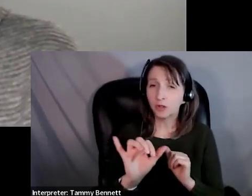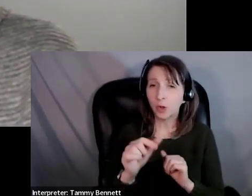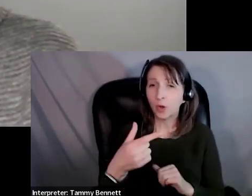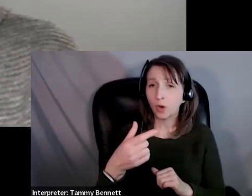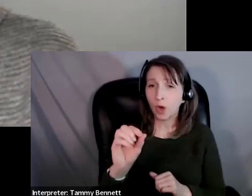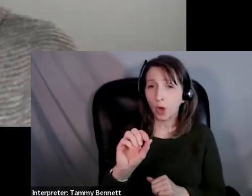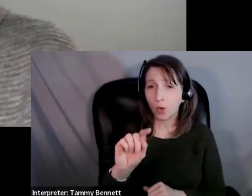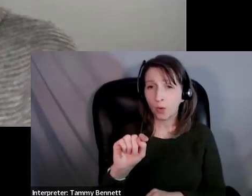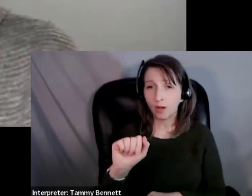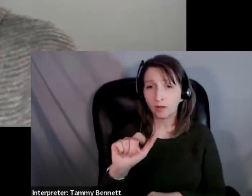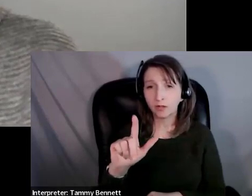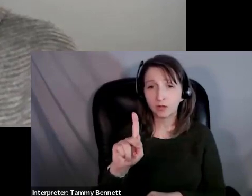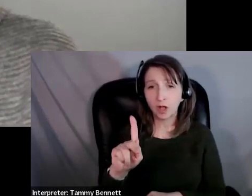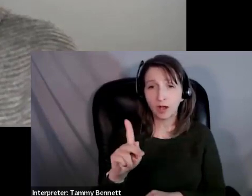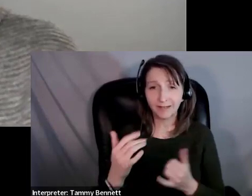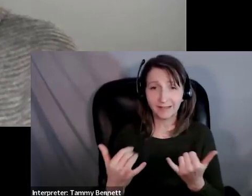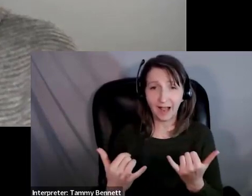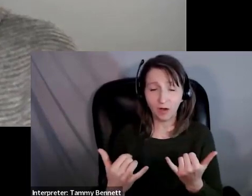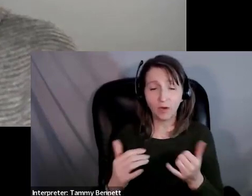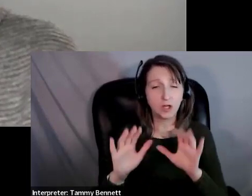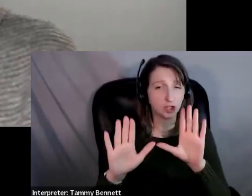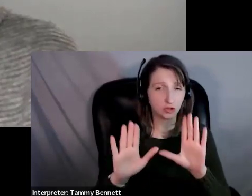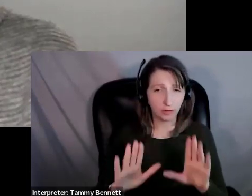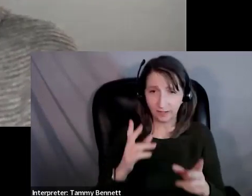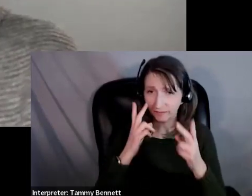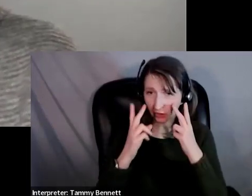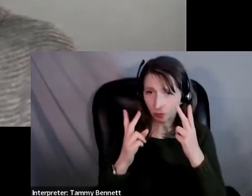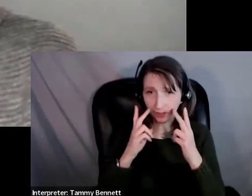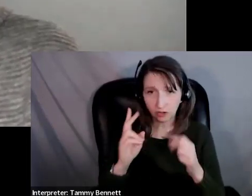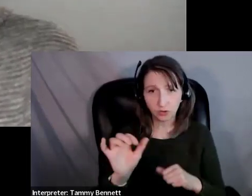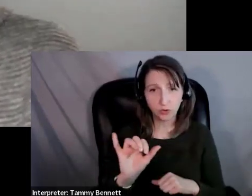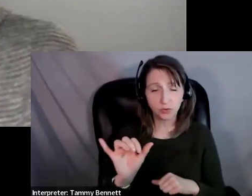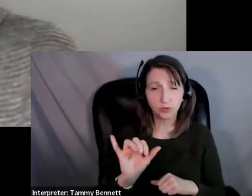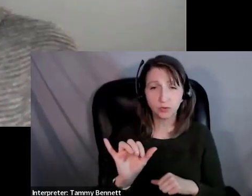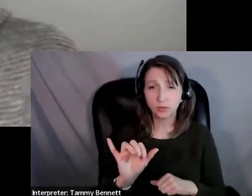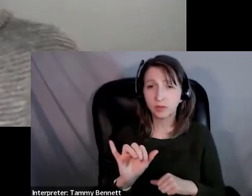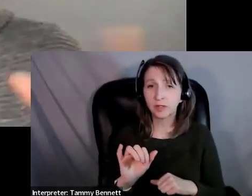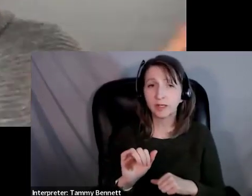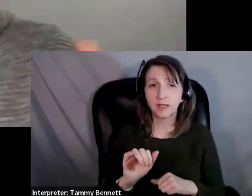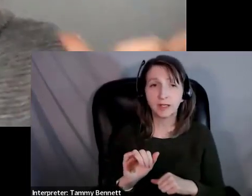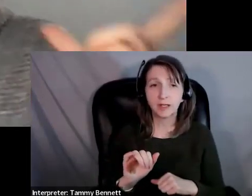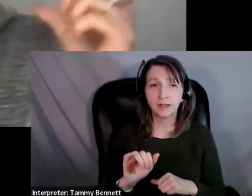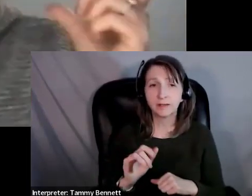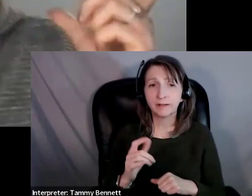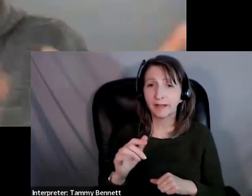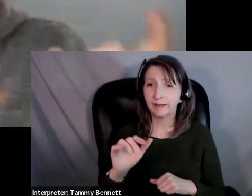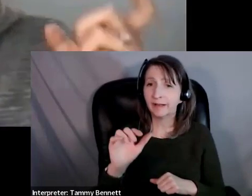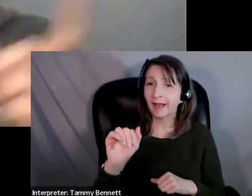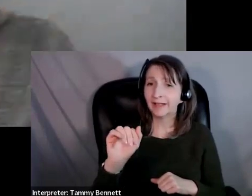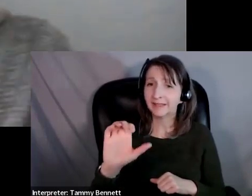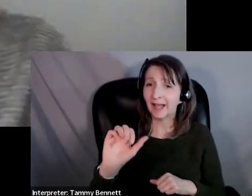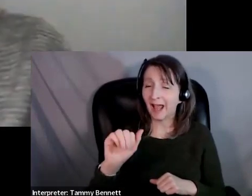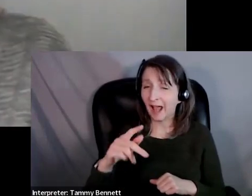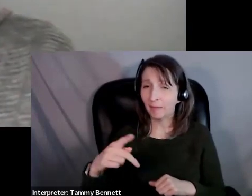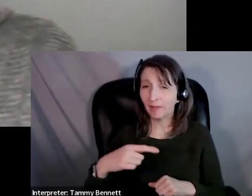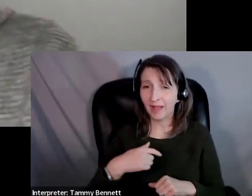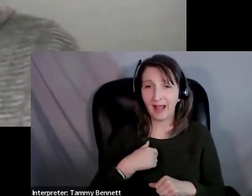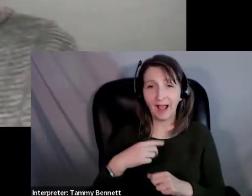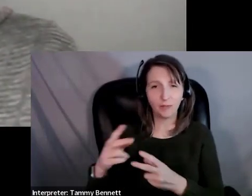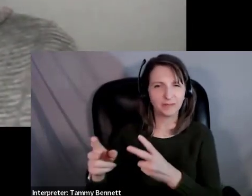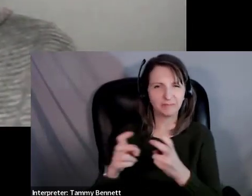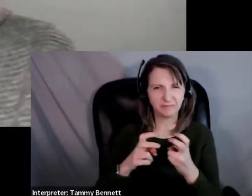now has really great visuals, um, as an A, in terms of an AEC app that has like great visuals that I will personally like I'll take from.